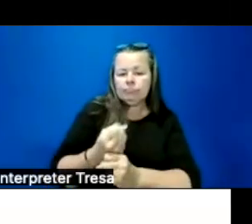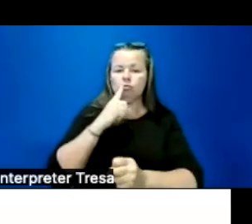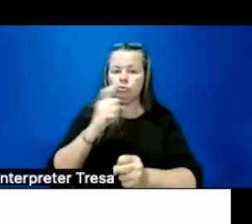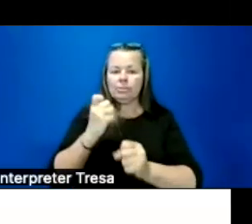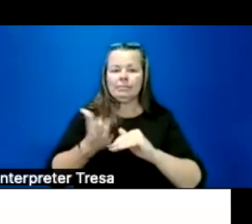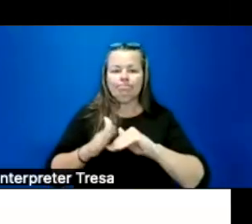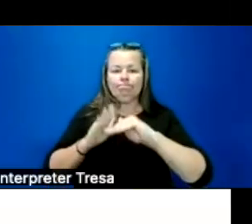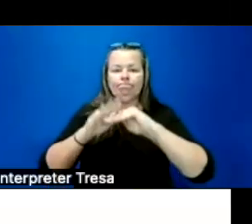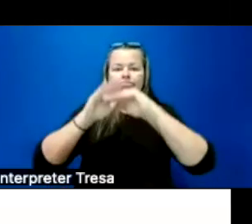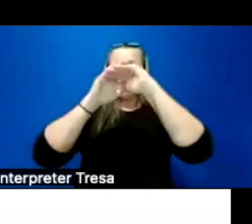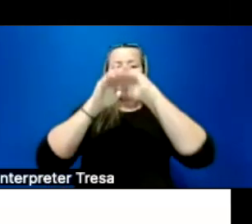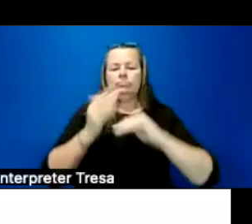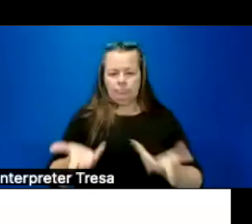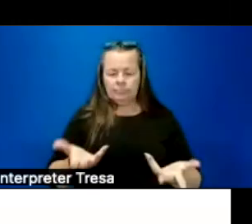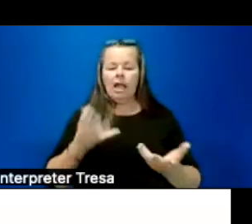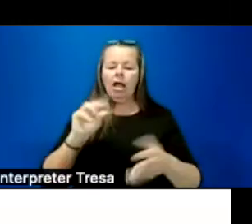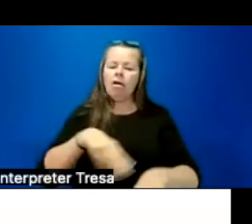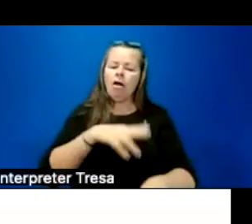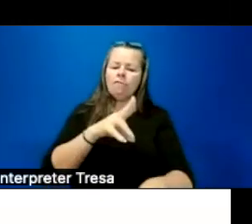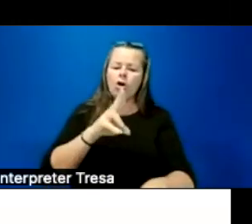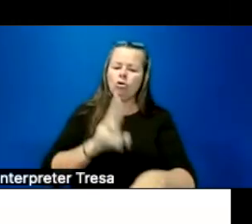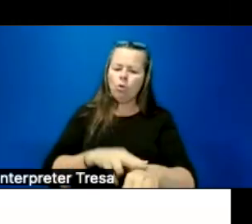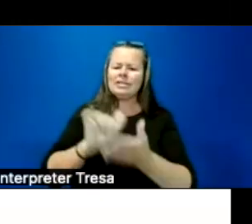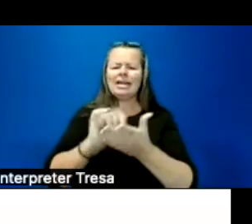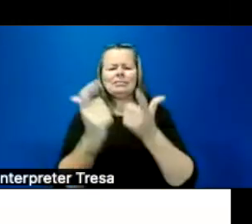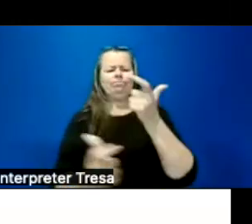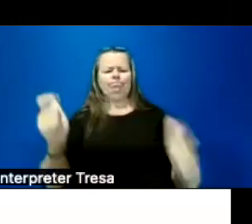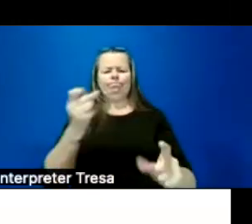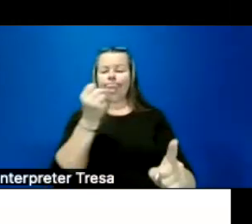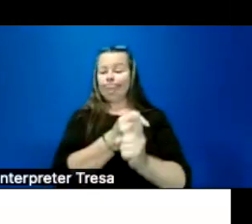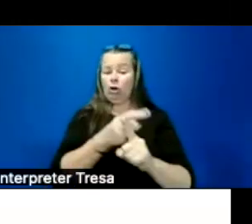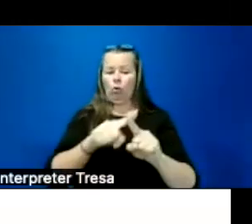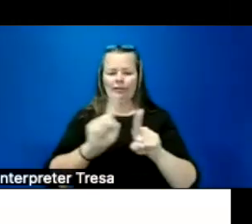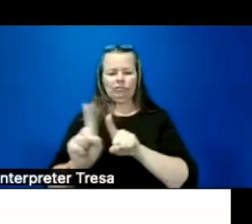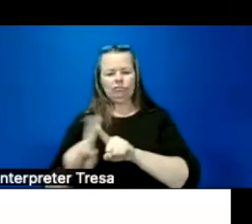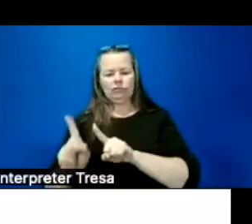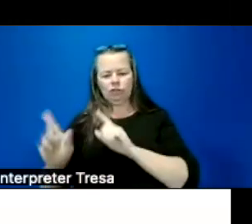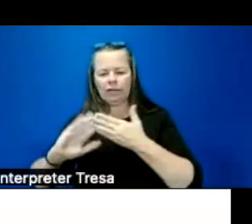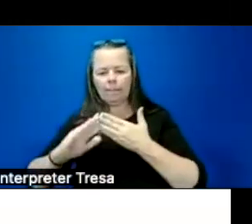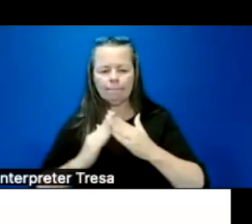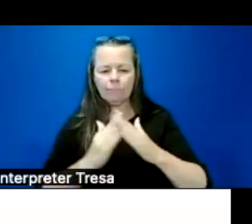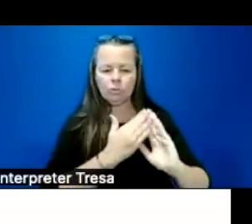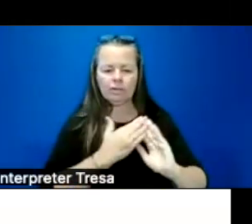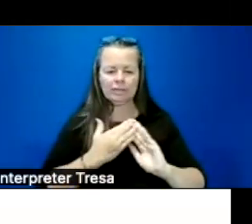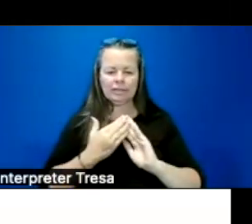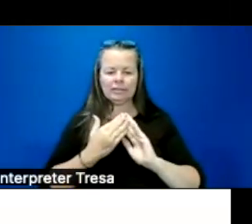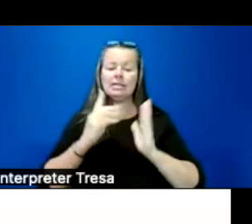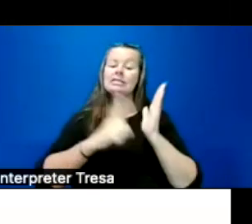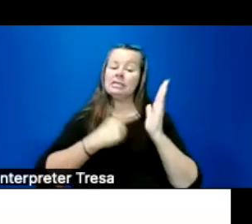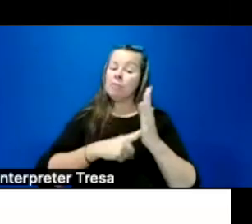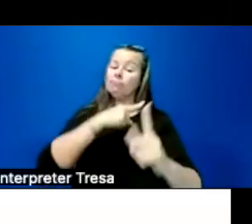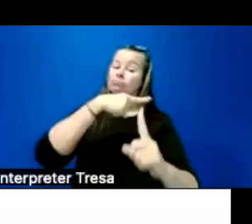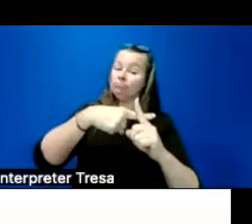quickly. And of course, this has a massive impact on the different communities, sometimes for the good, and sometimes there are